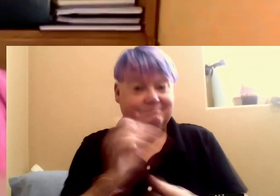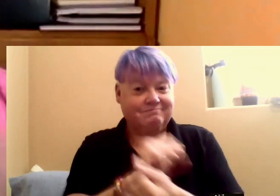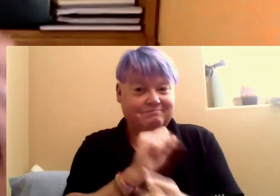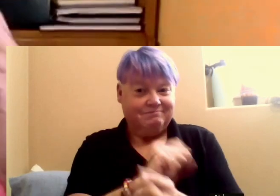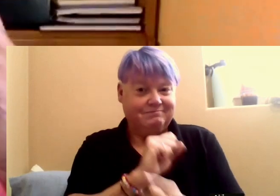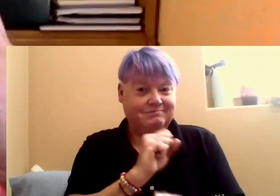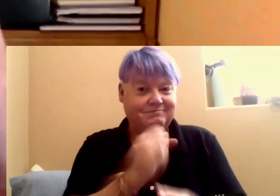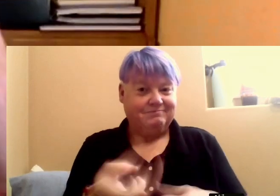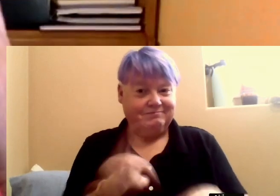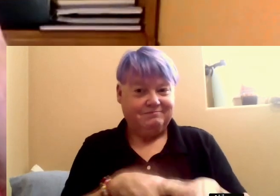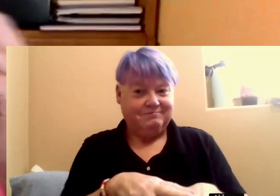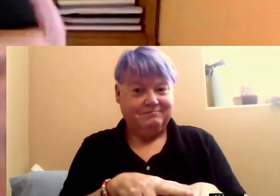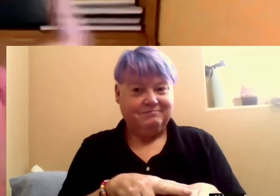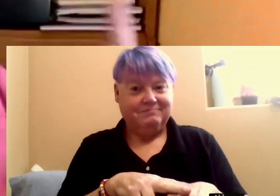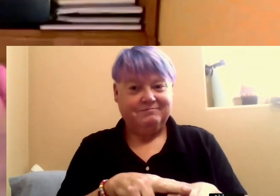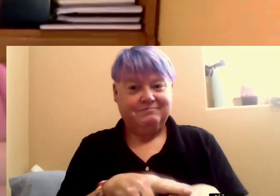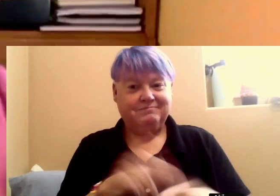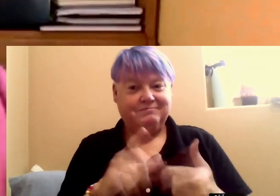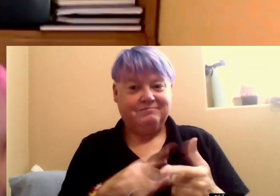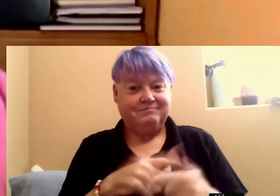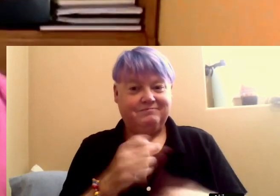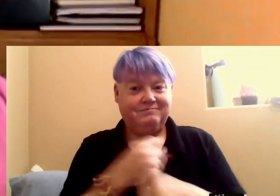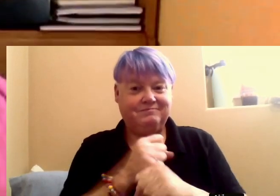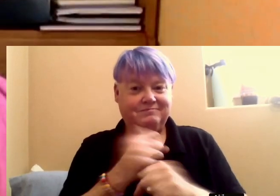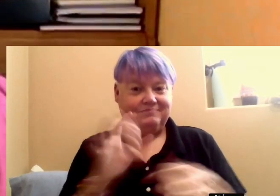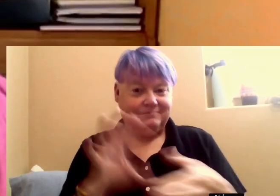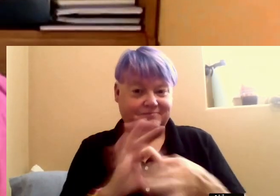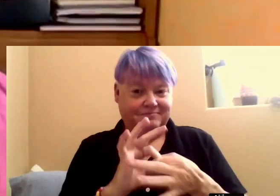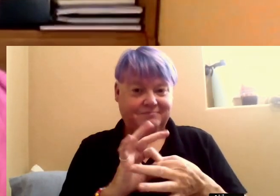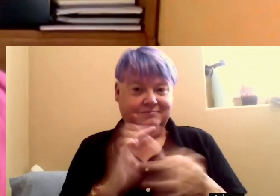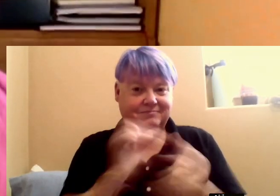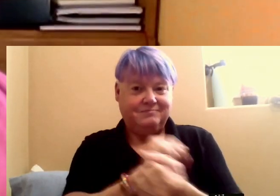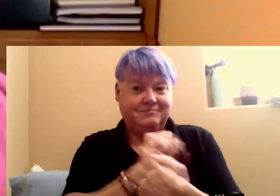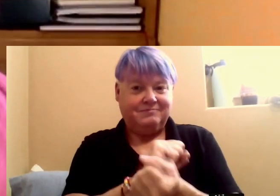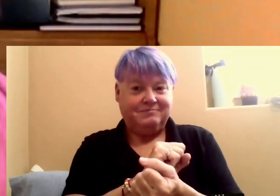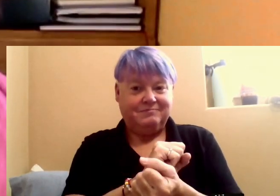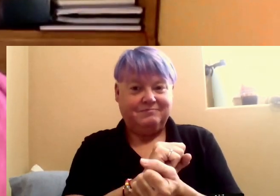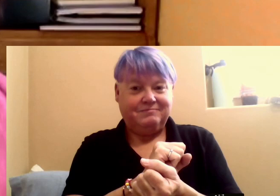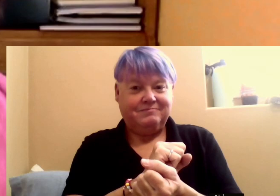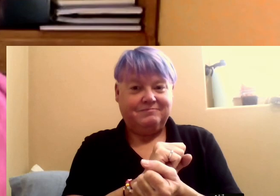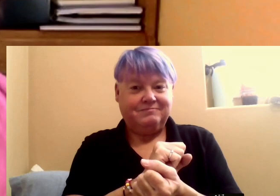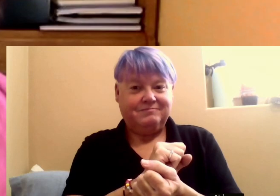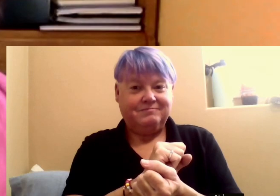work. And then you just make that connection work out. And it